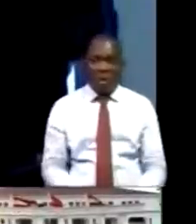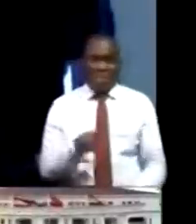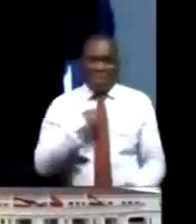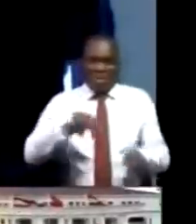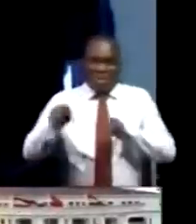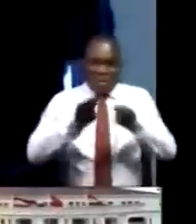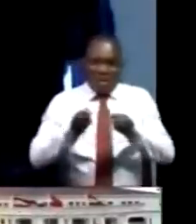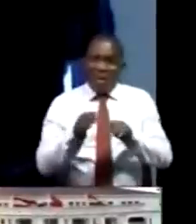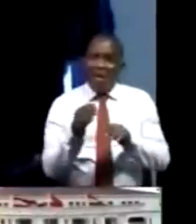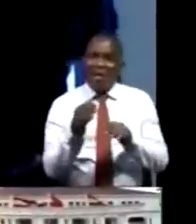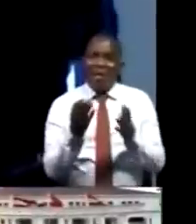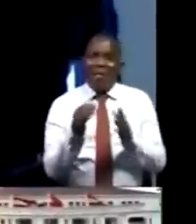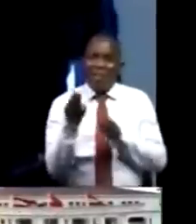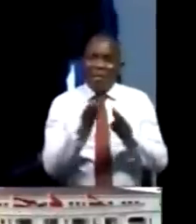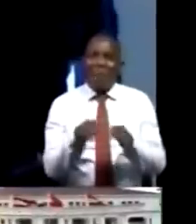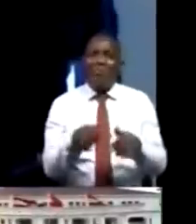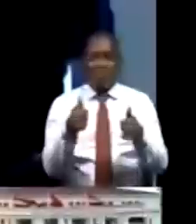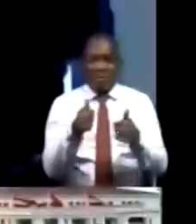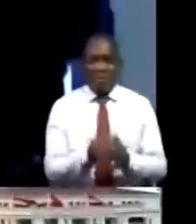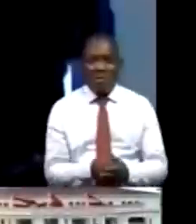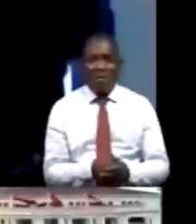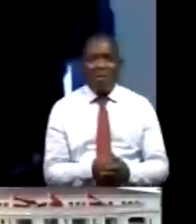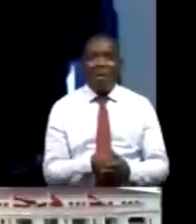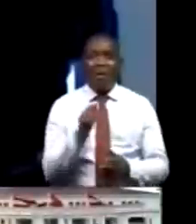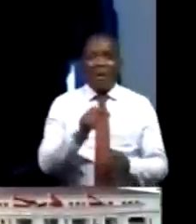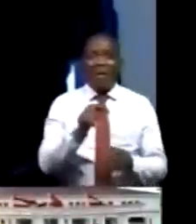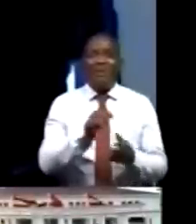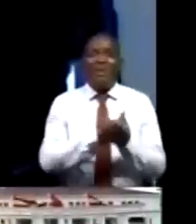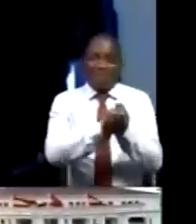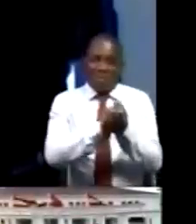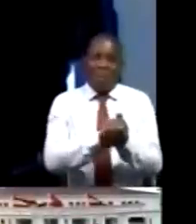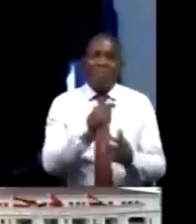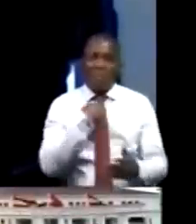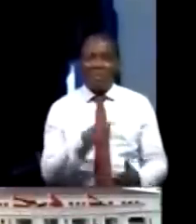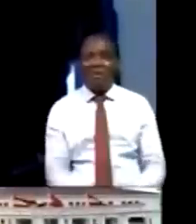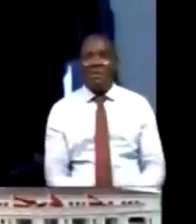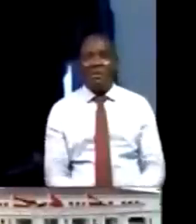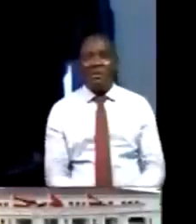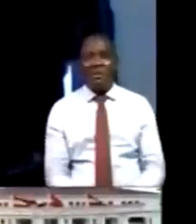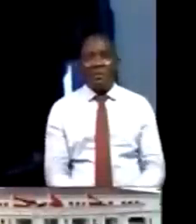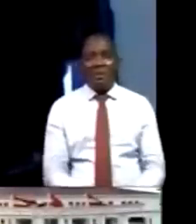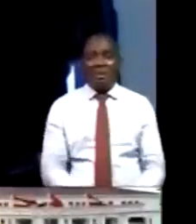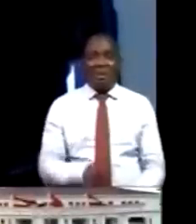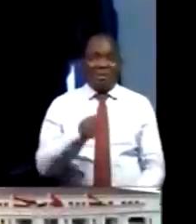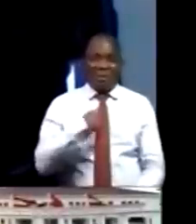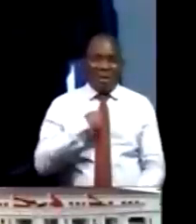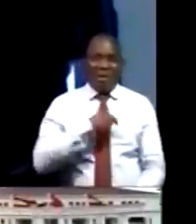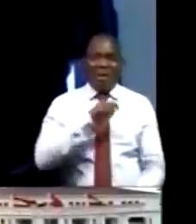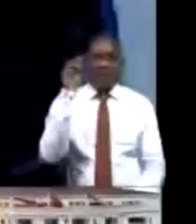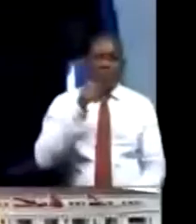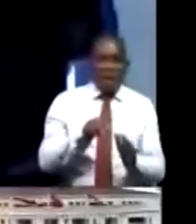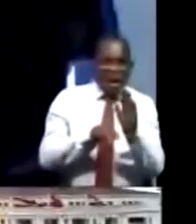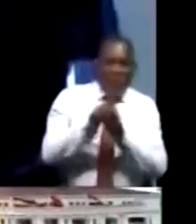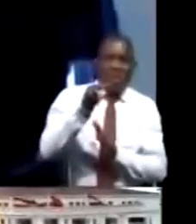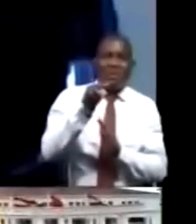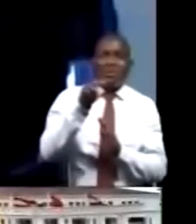myself, this country would be in war by now. You need to appreciate that. It was my mature handling, my